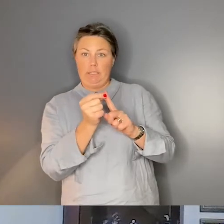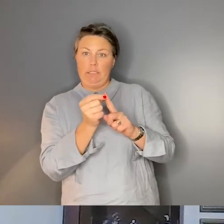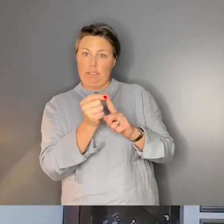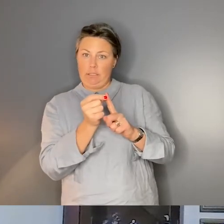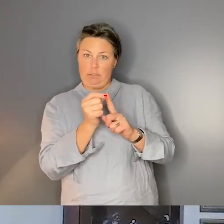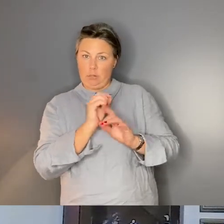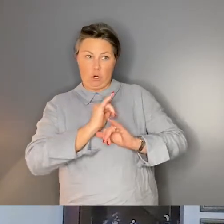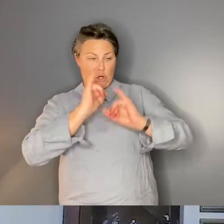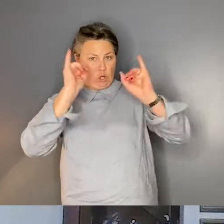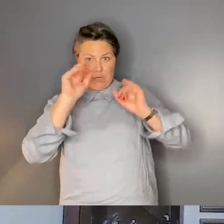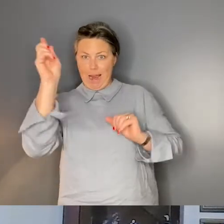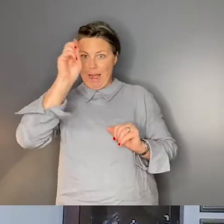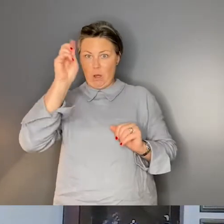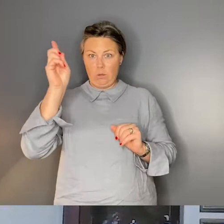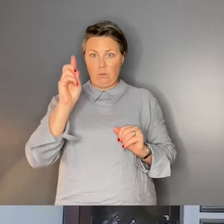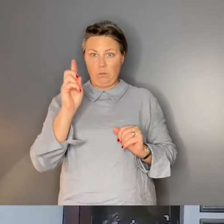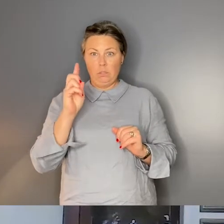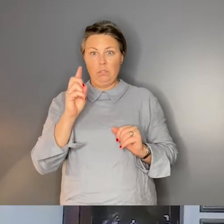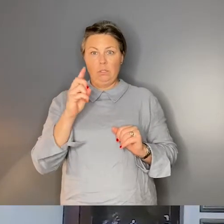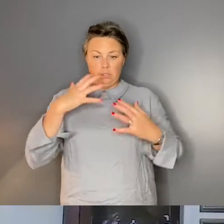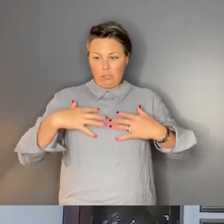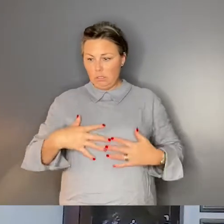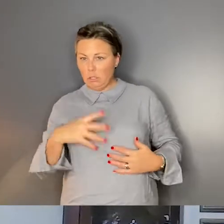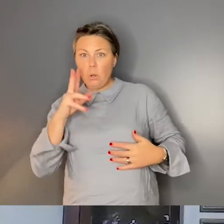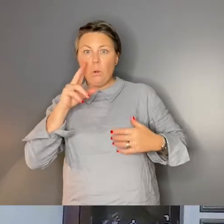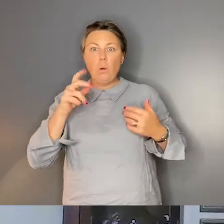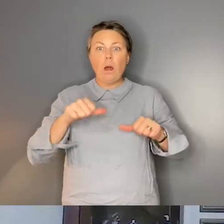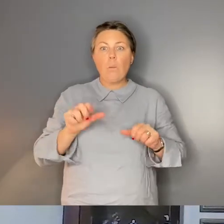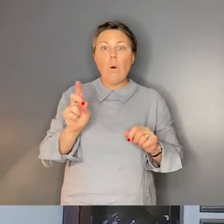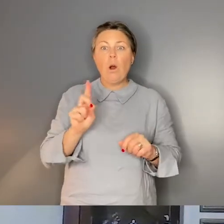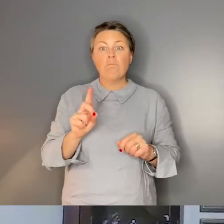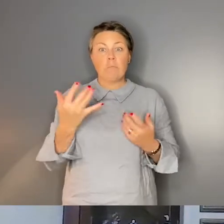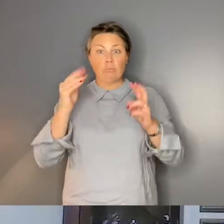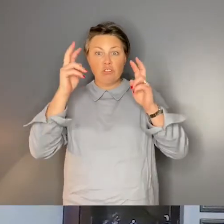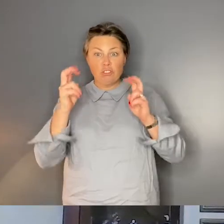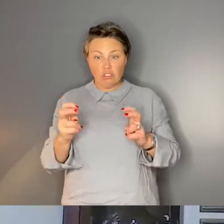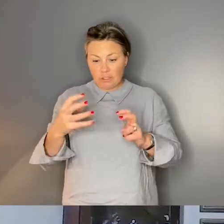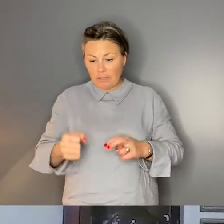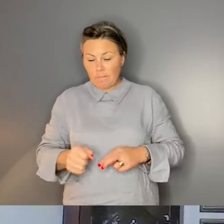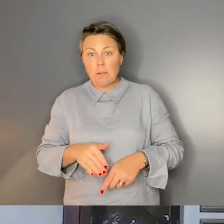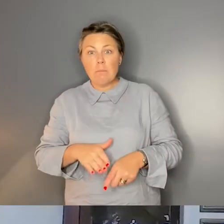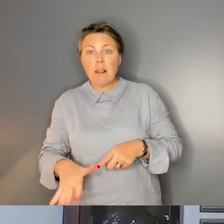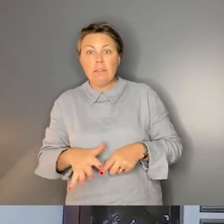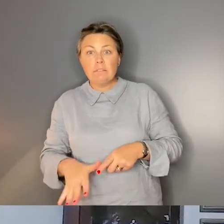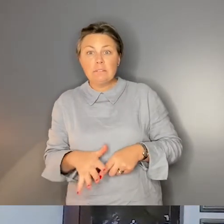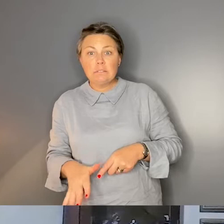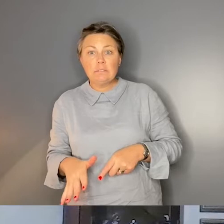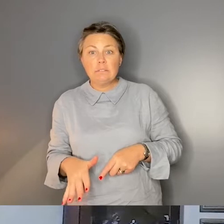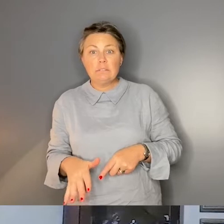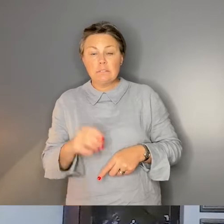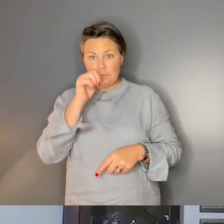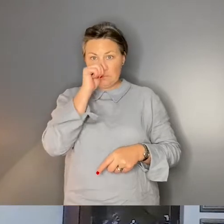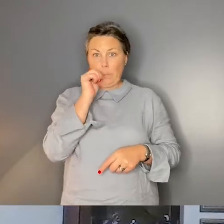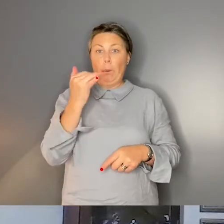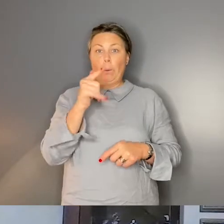very urgently. And the signs of bowel cancer can include noticing blood in your stools